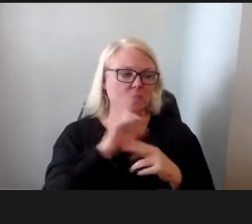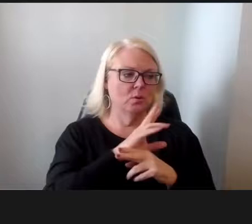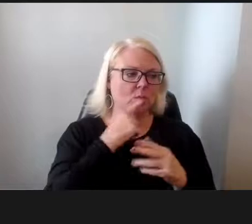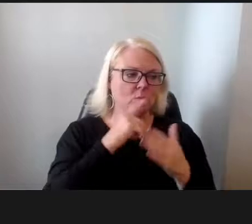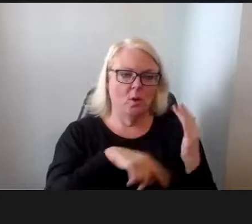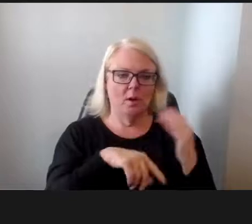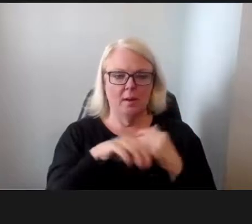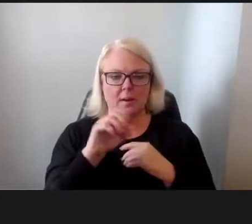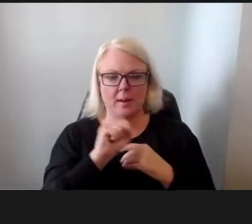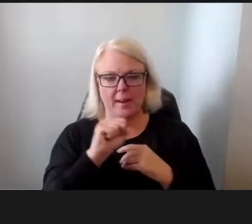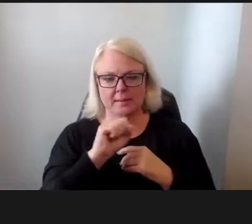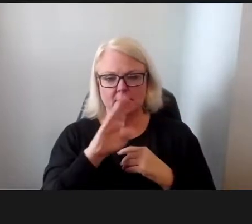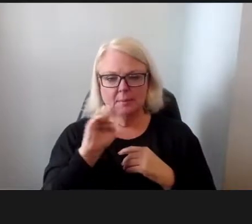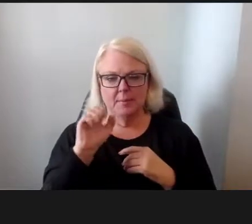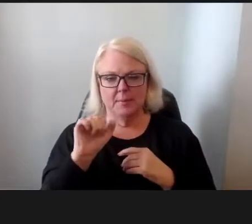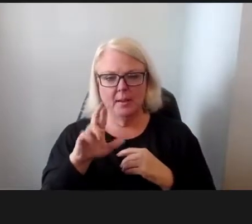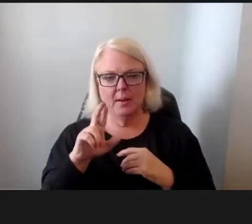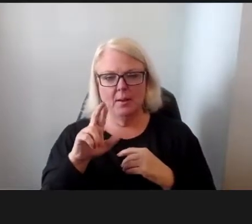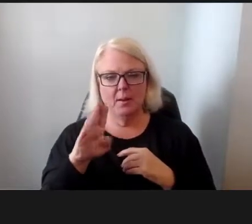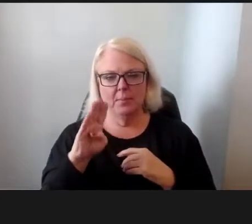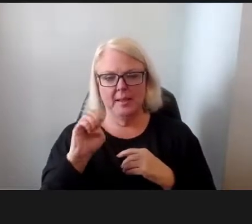Baer Bergman,